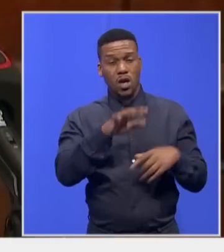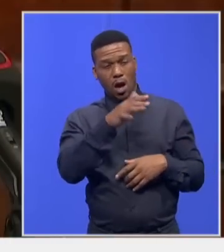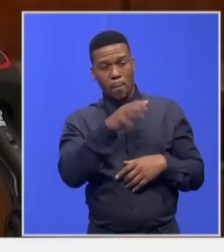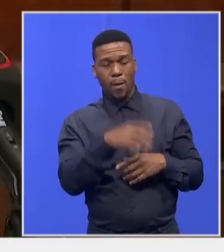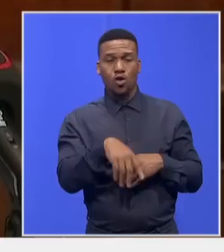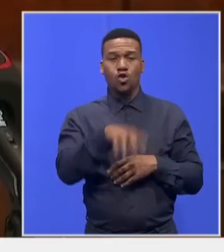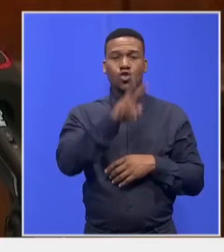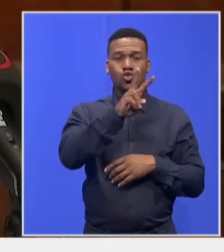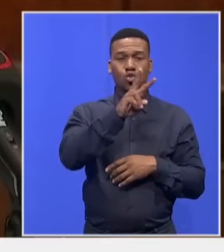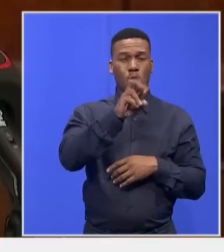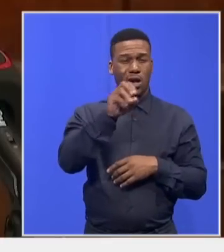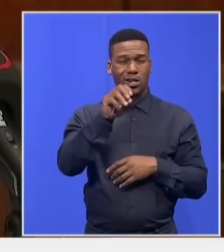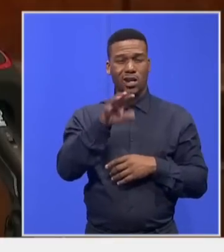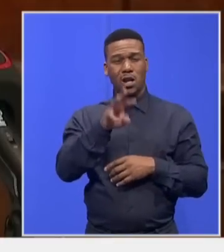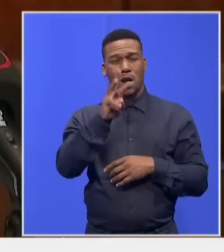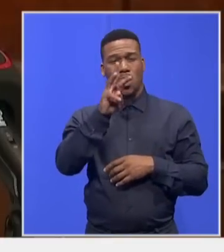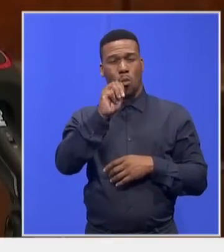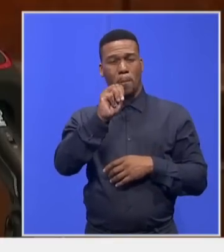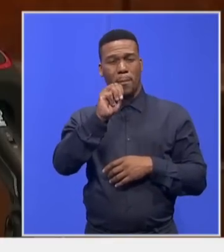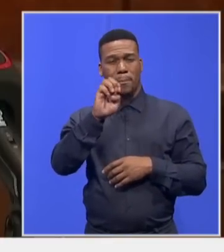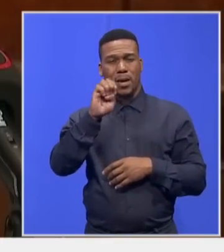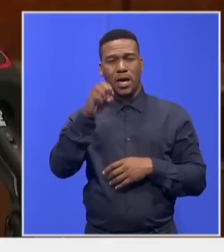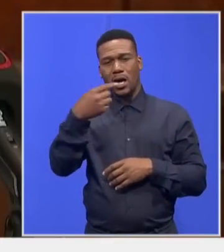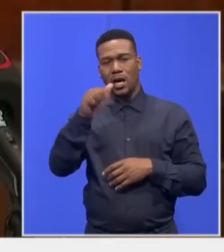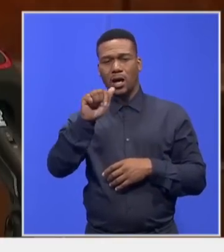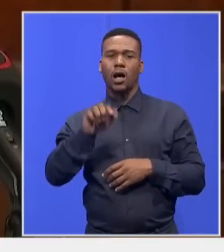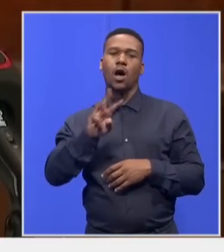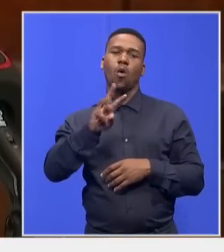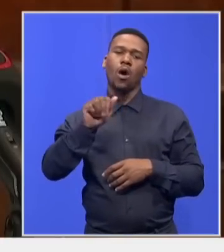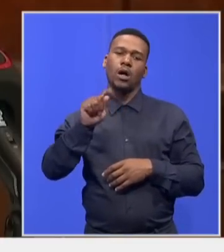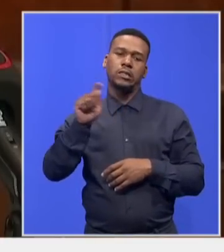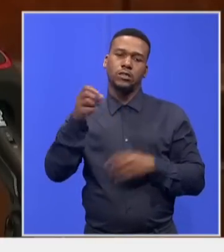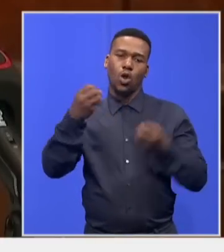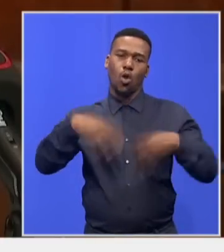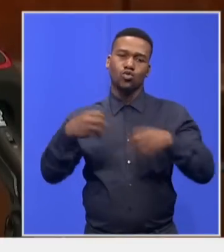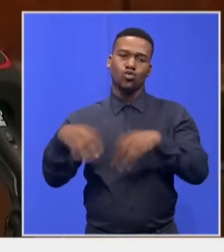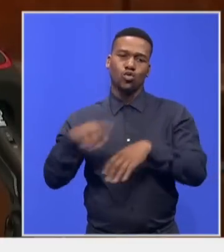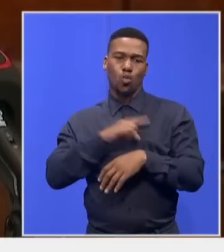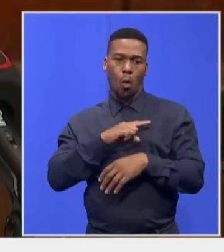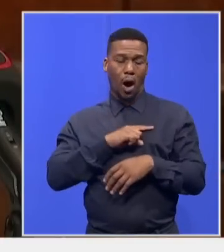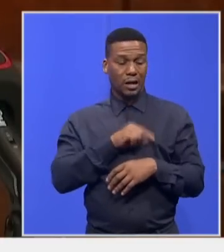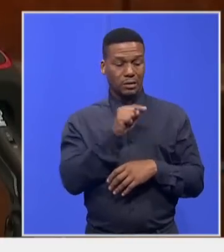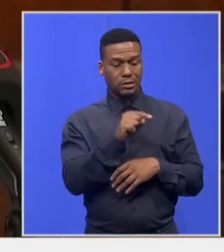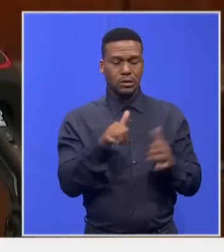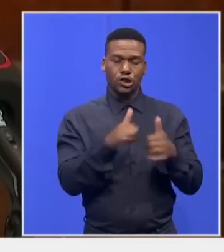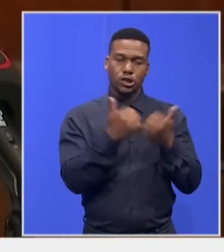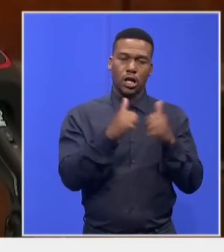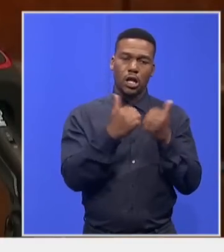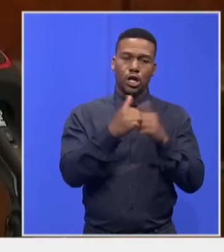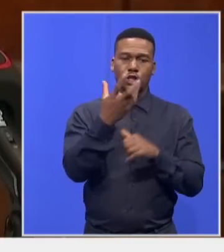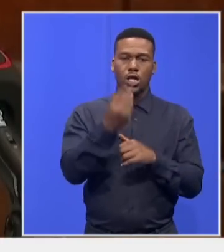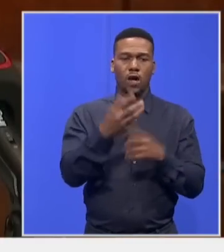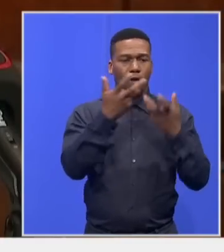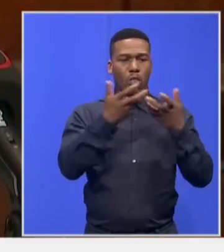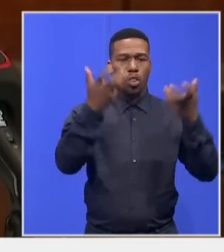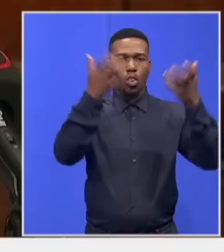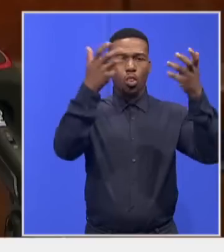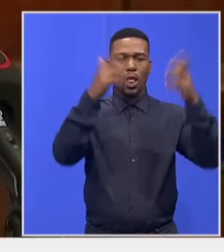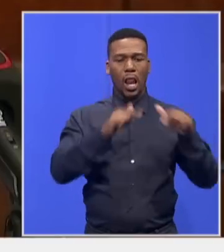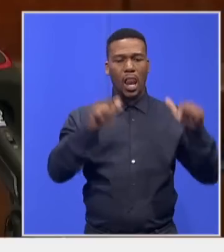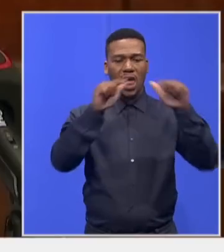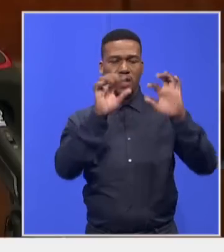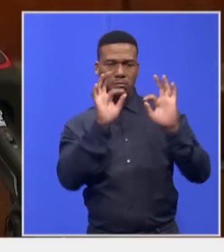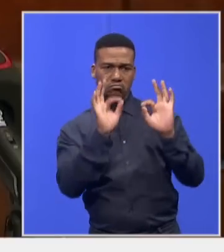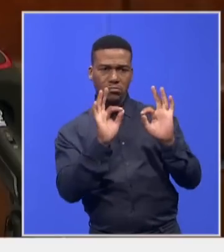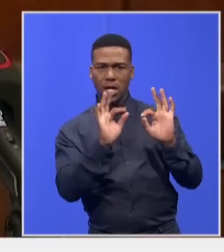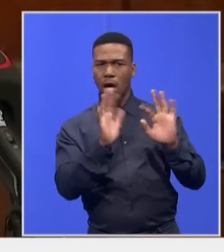of load losses. So what that means is because they're having great difficulty in meeting their emissions level, they have to slow